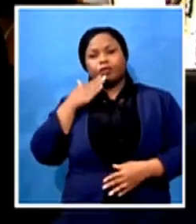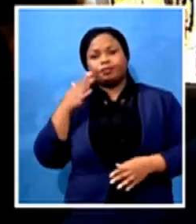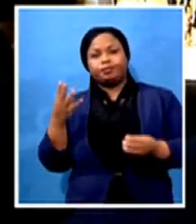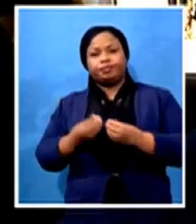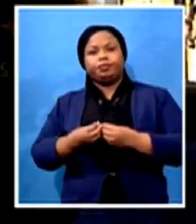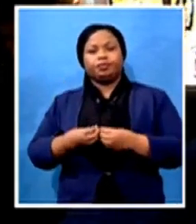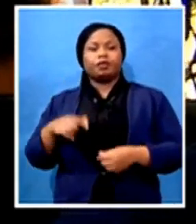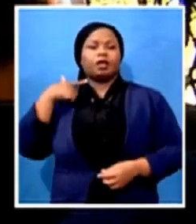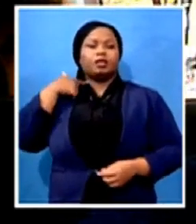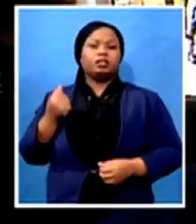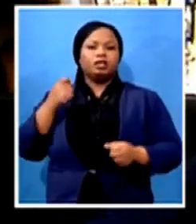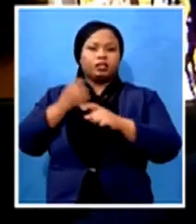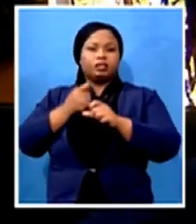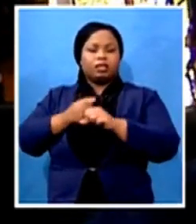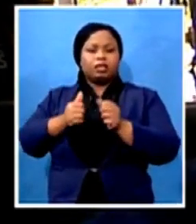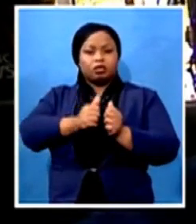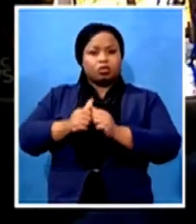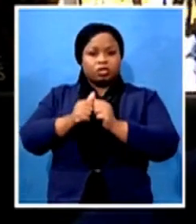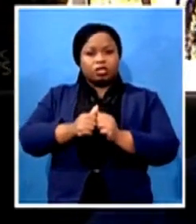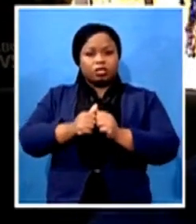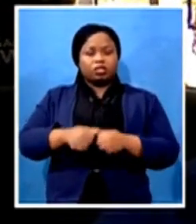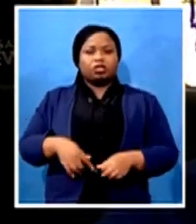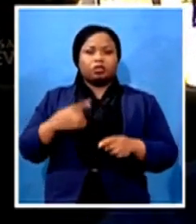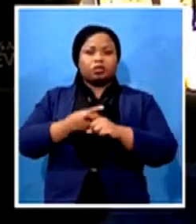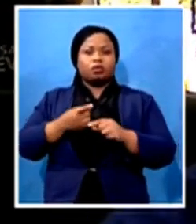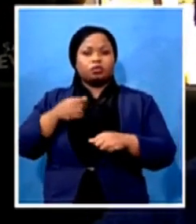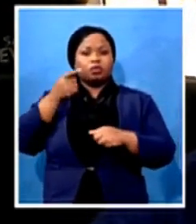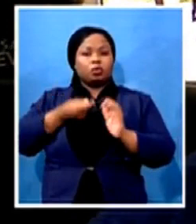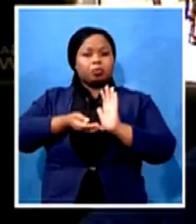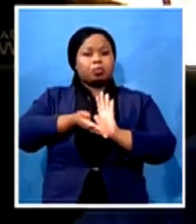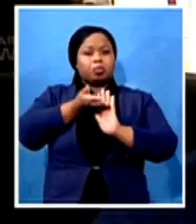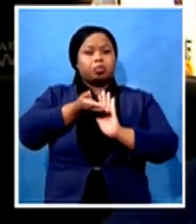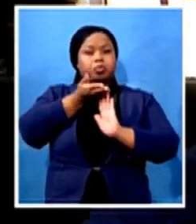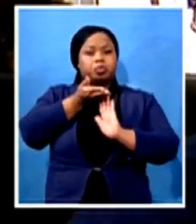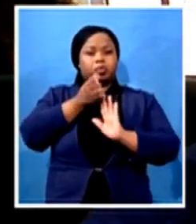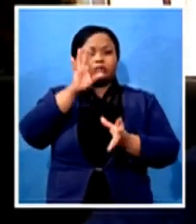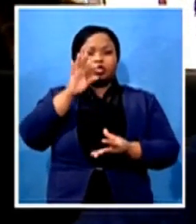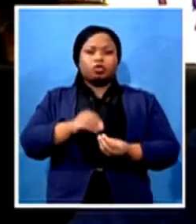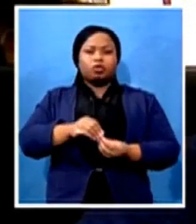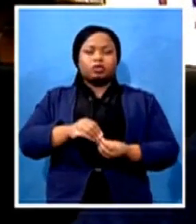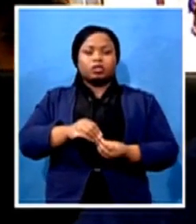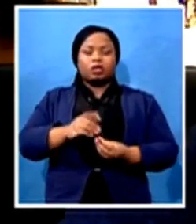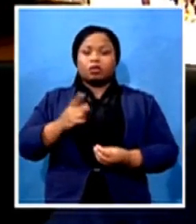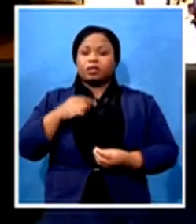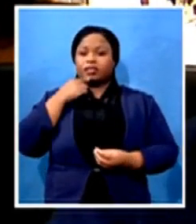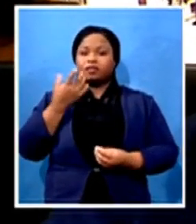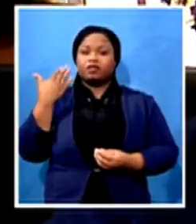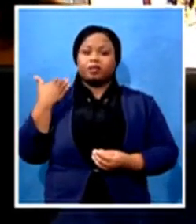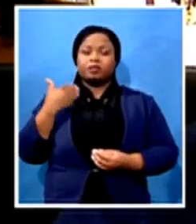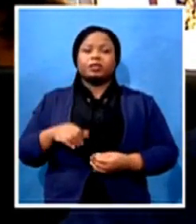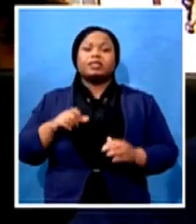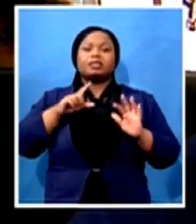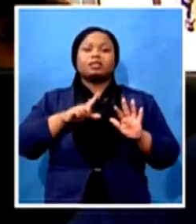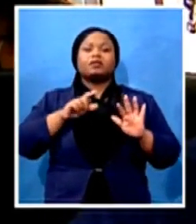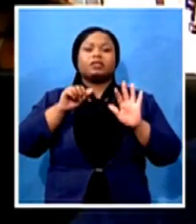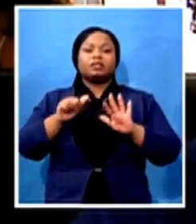be hiking prices. In total, you have, as I indicated, 76 taxi associations